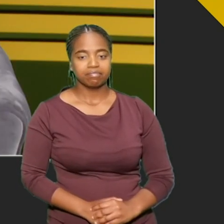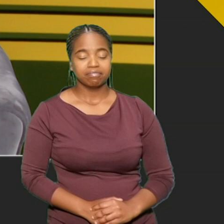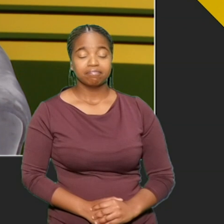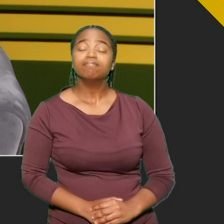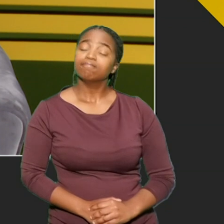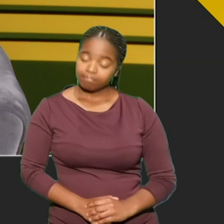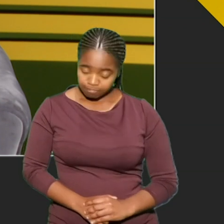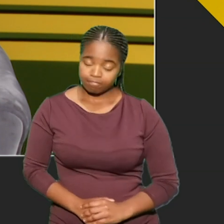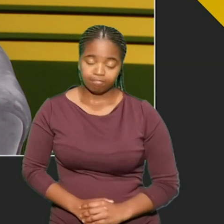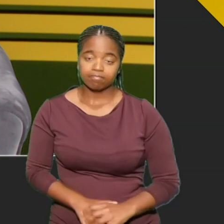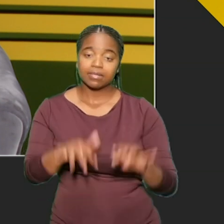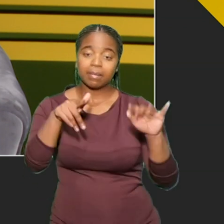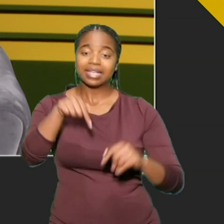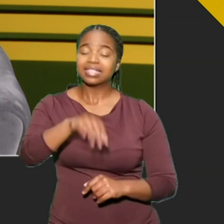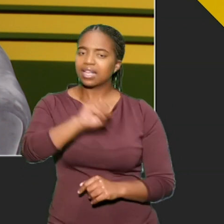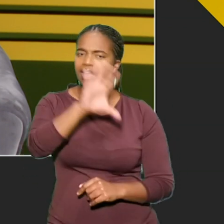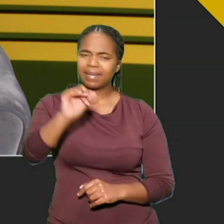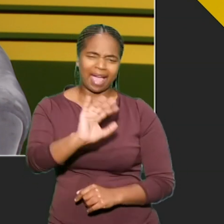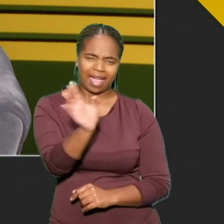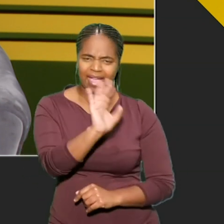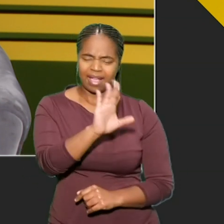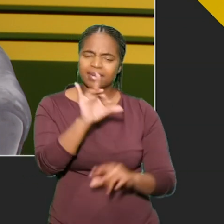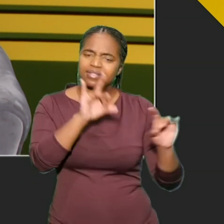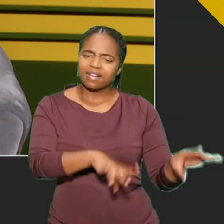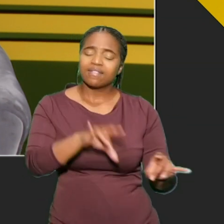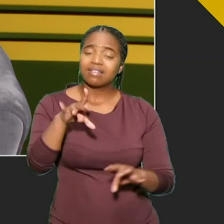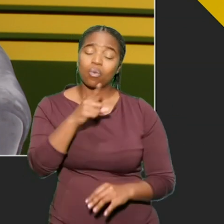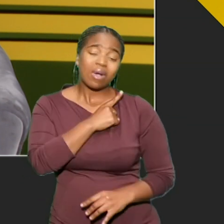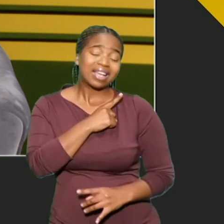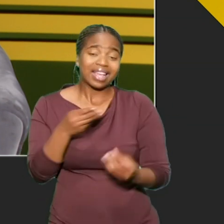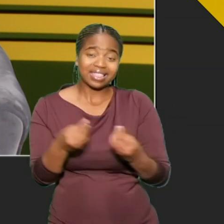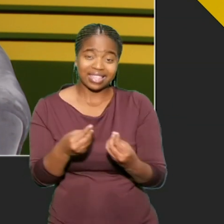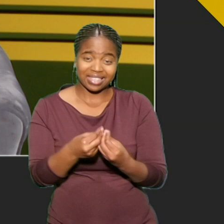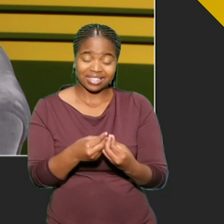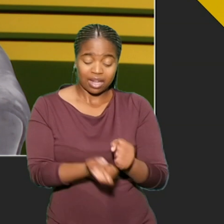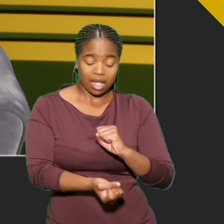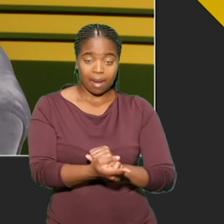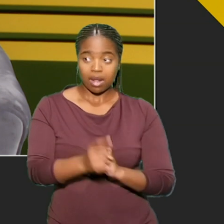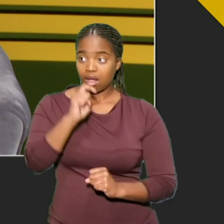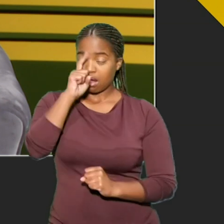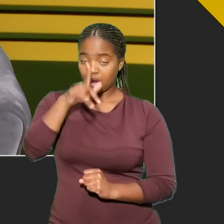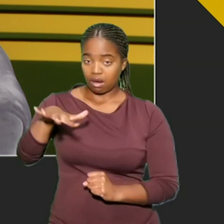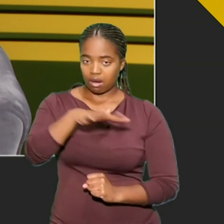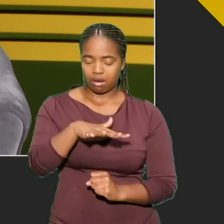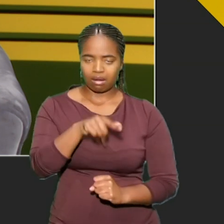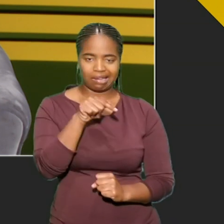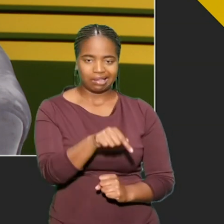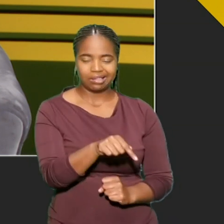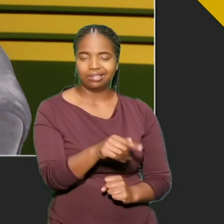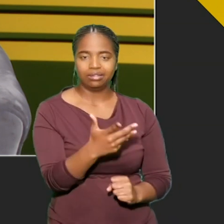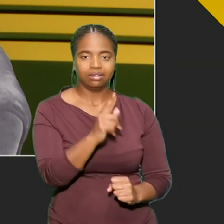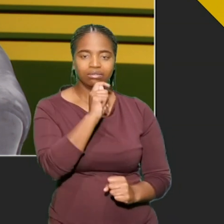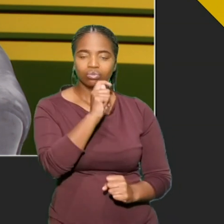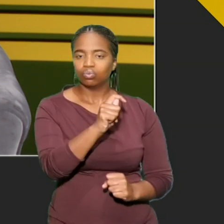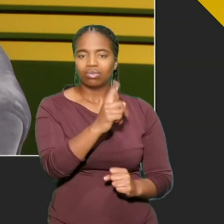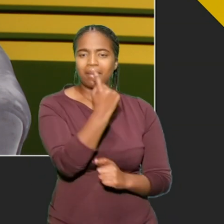Kibona baso ba South Africa, barra ba safarisha because the things that are happening in the suburbs look very different from the way barra tritango na